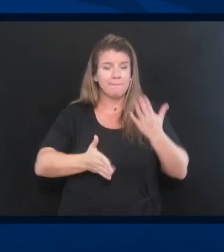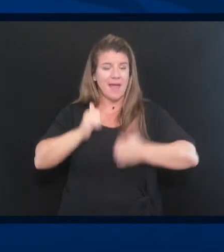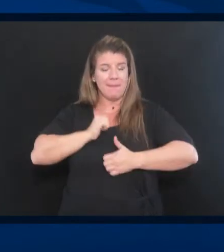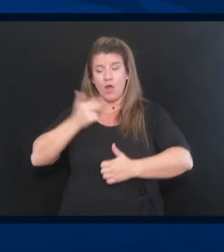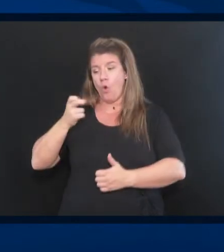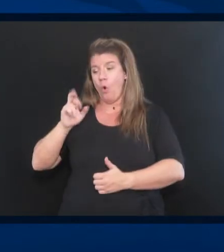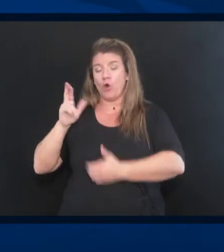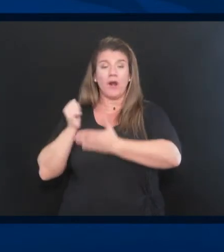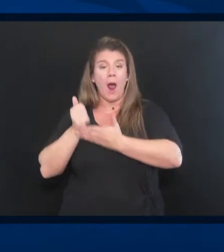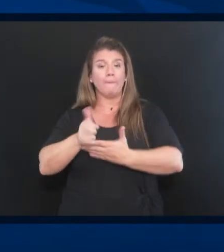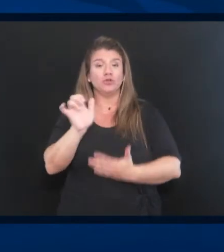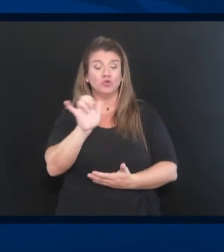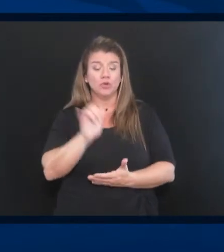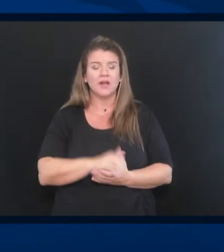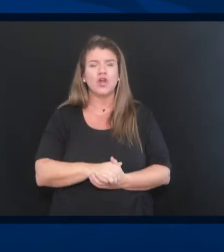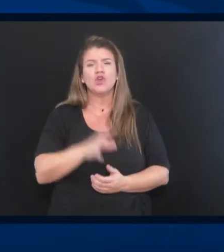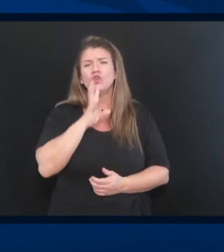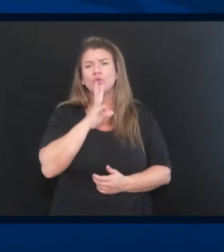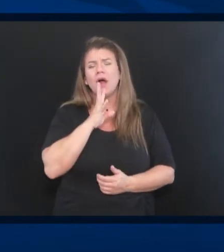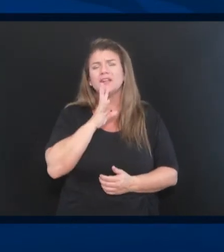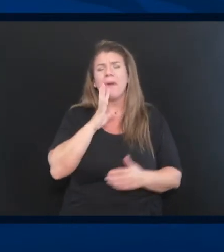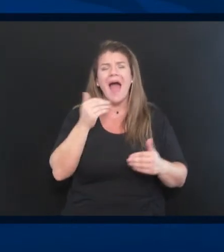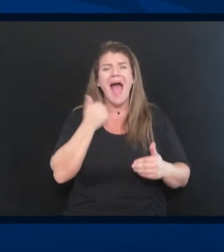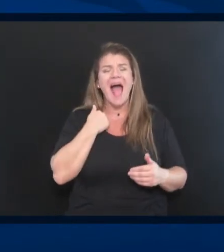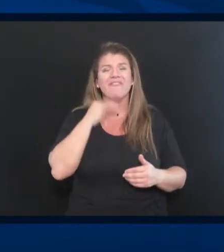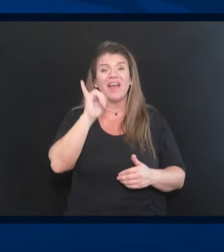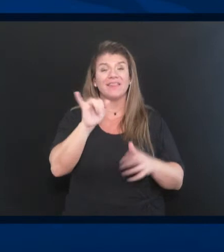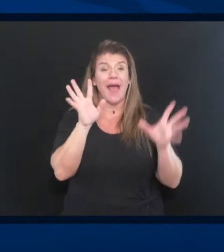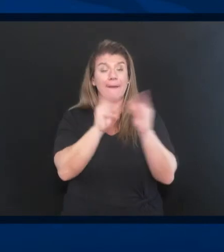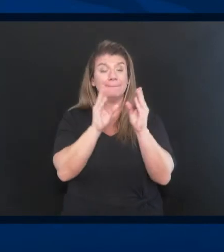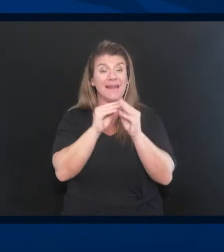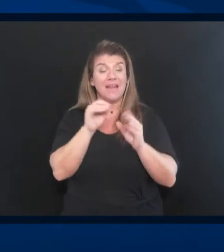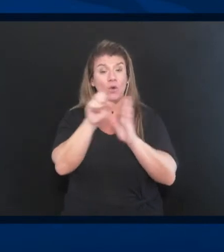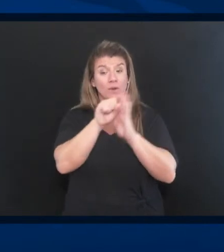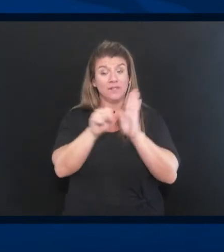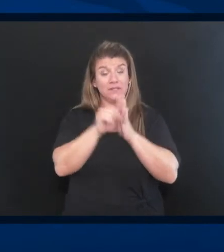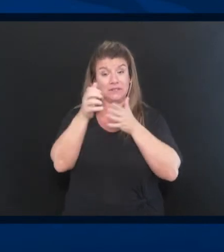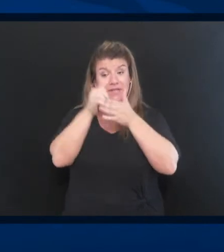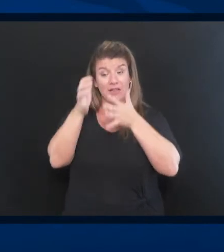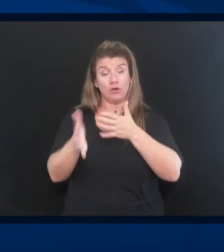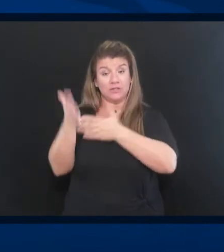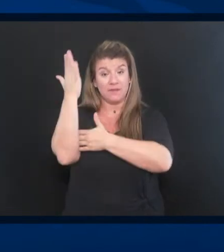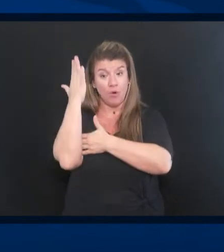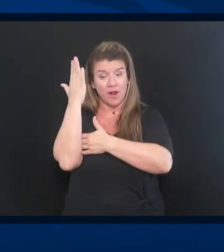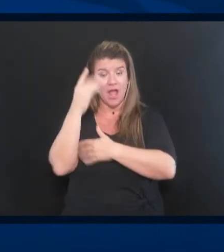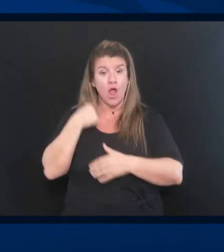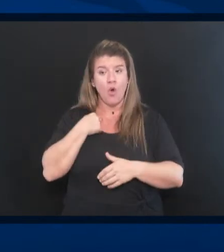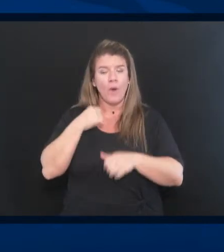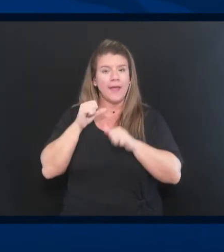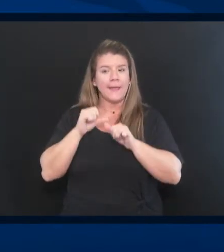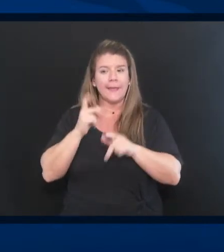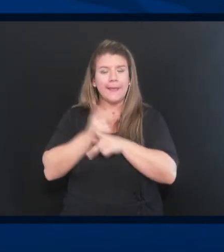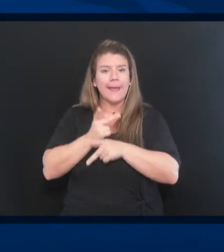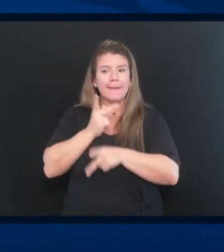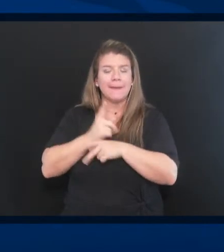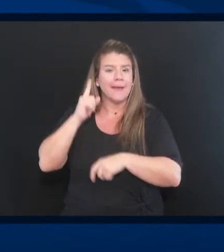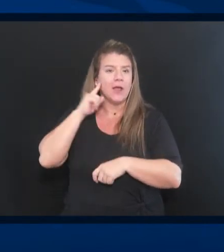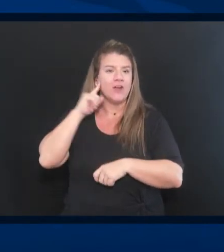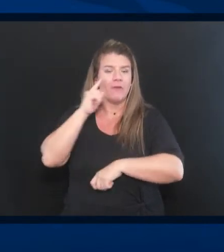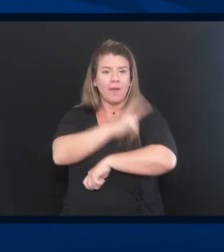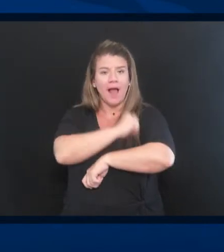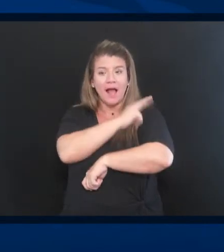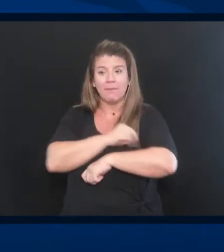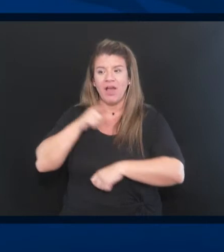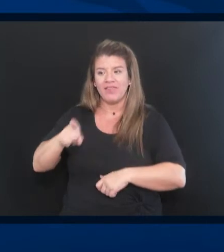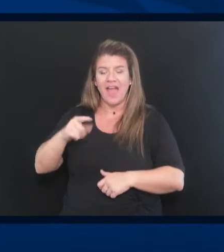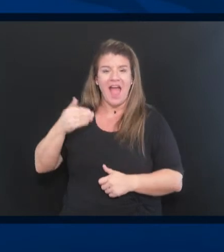in. You talked about having that meeting with state leaders this morning, and we keep hearing from all of these hospitals that they're